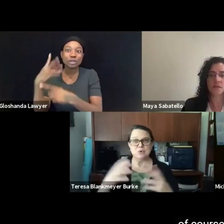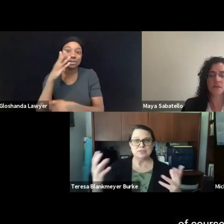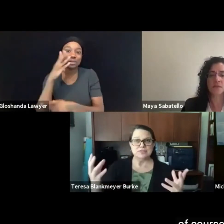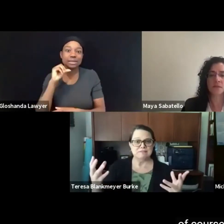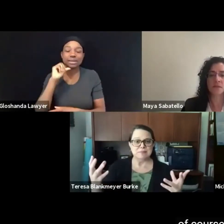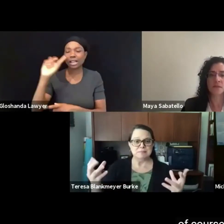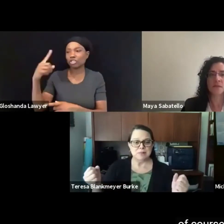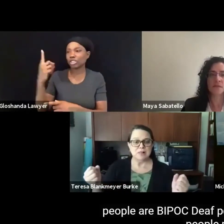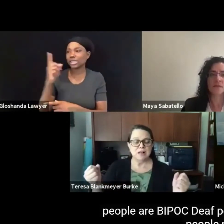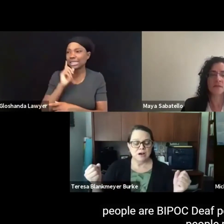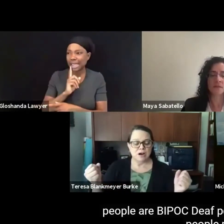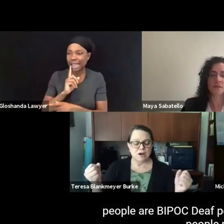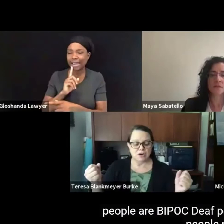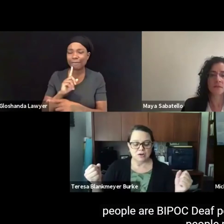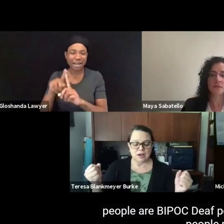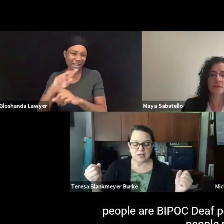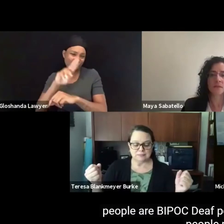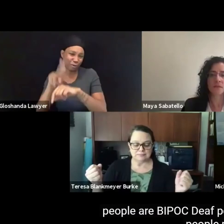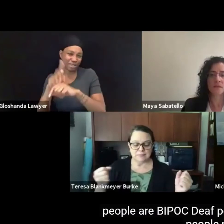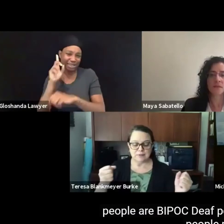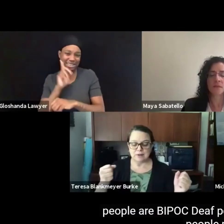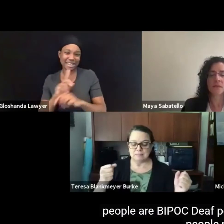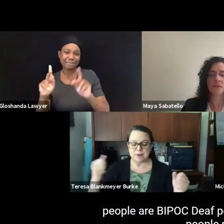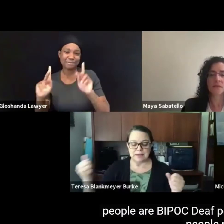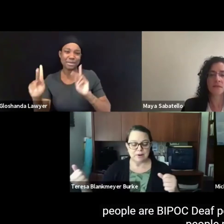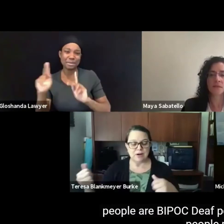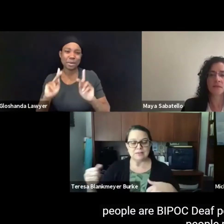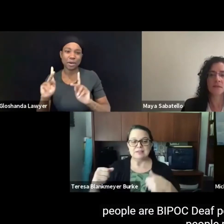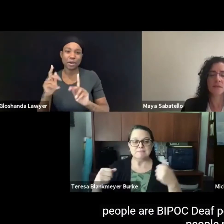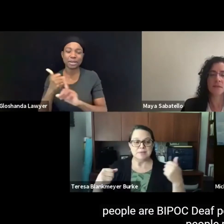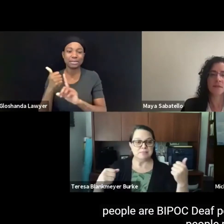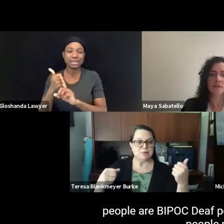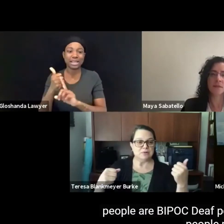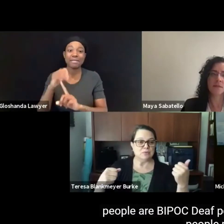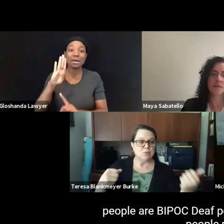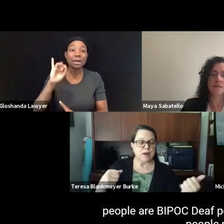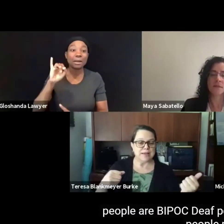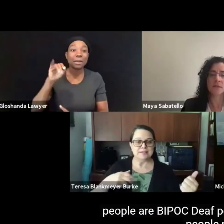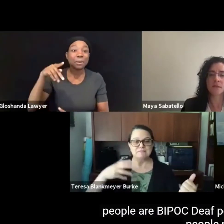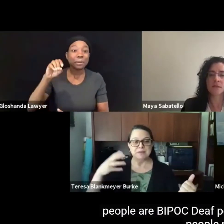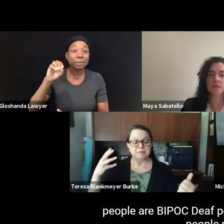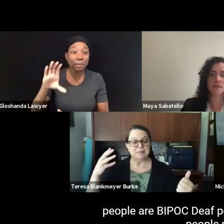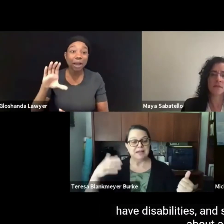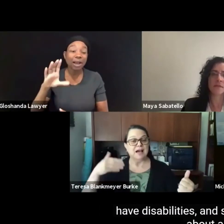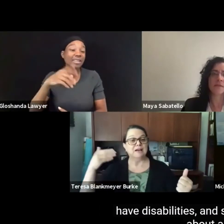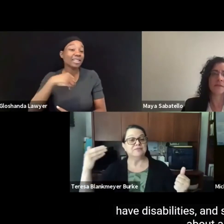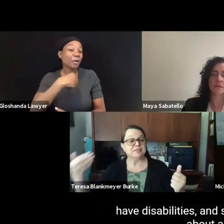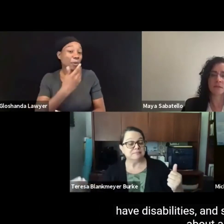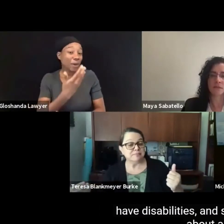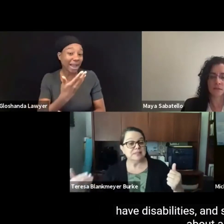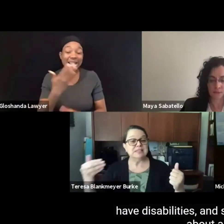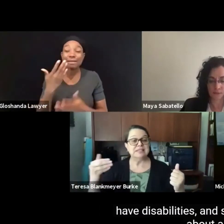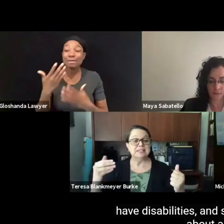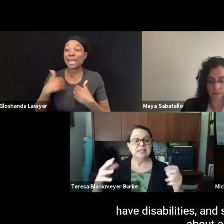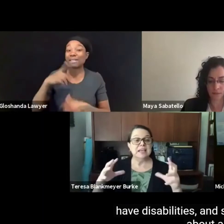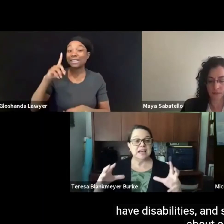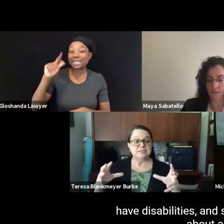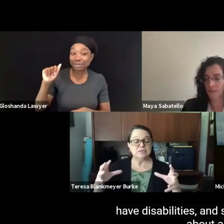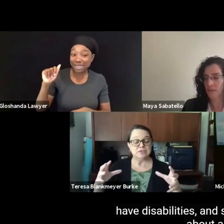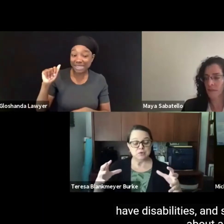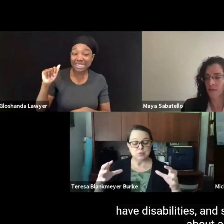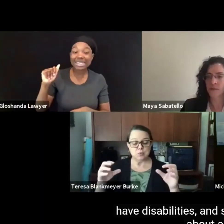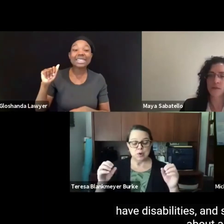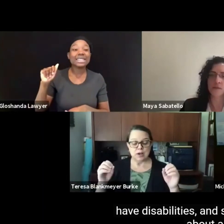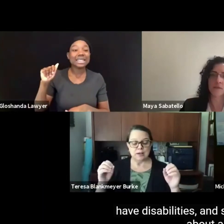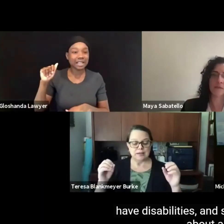but of course deaf people are BIPOC, deaf people are white, deaf people may have disabilities.